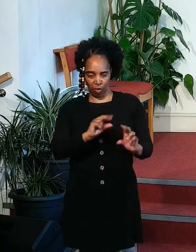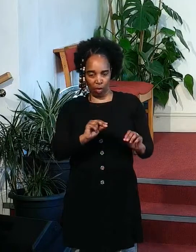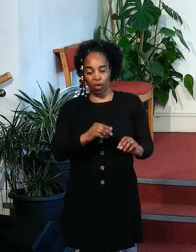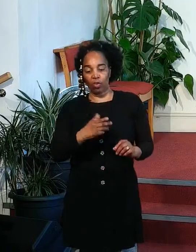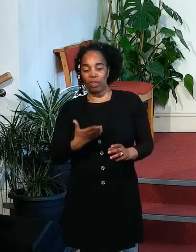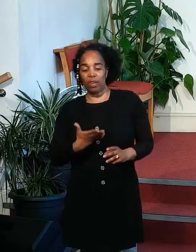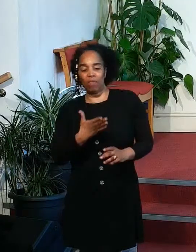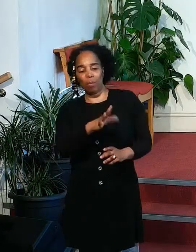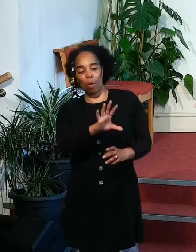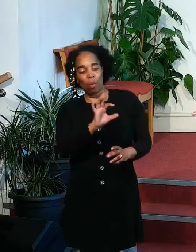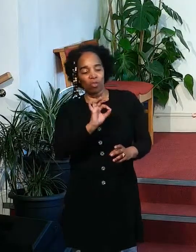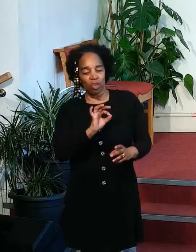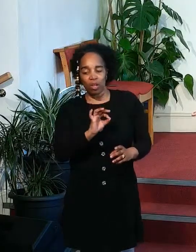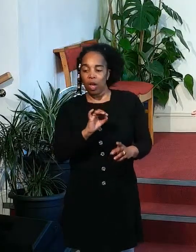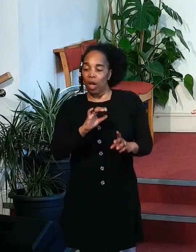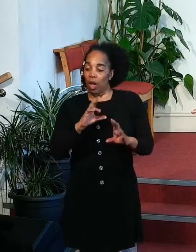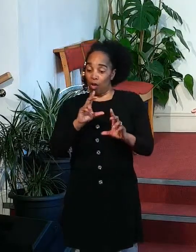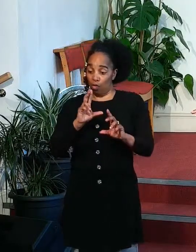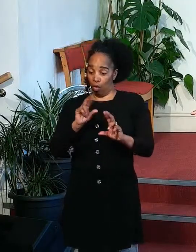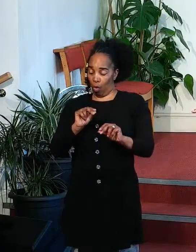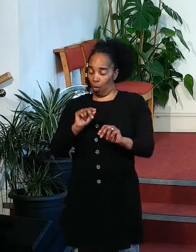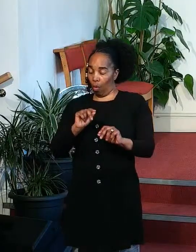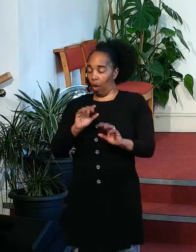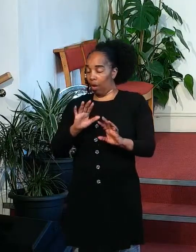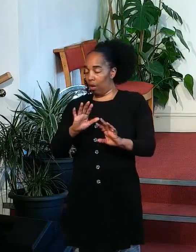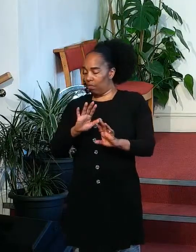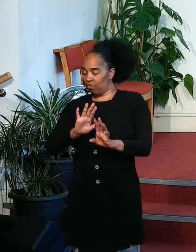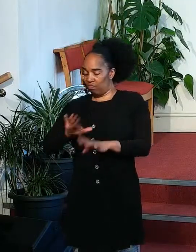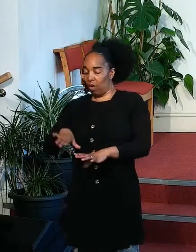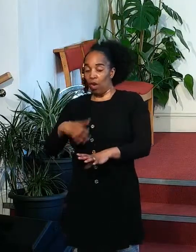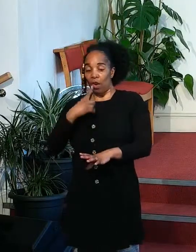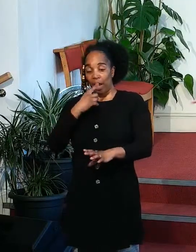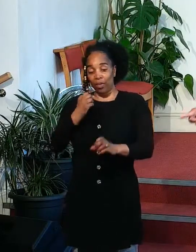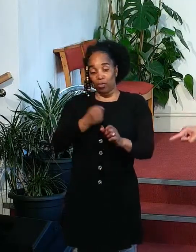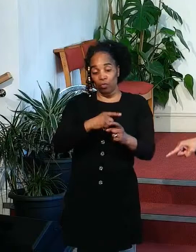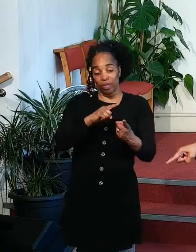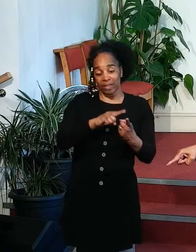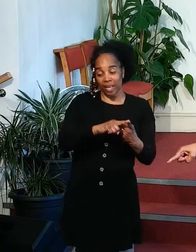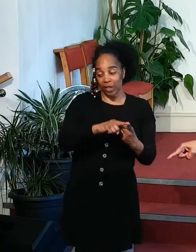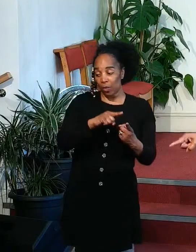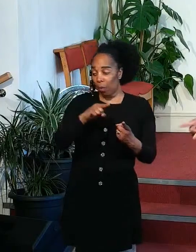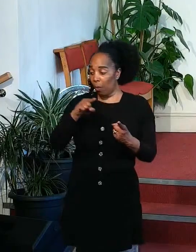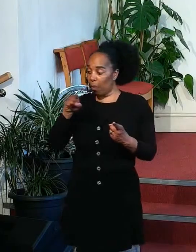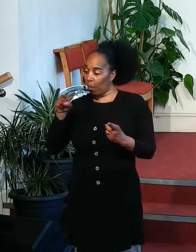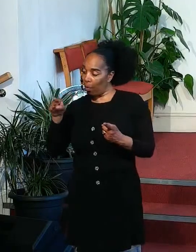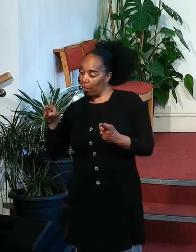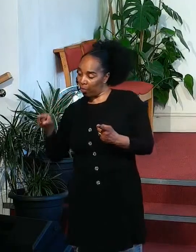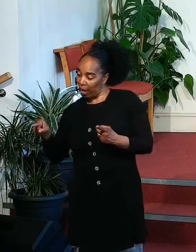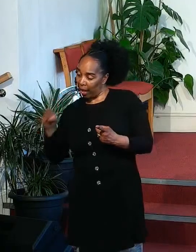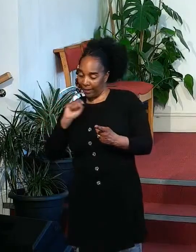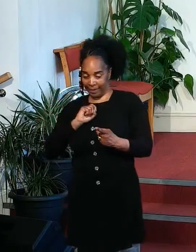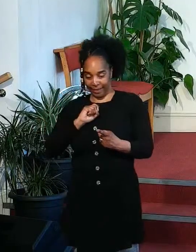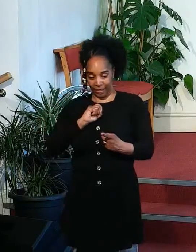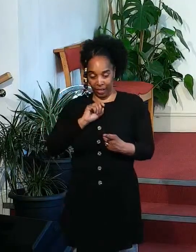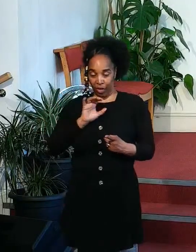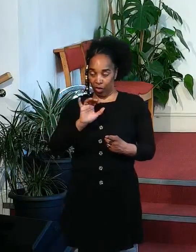them options. You don't say no. You say you can do this or you can do that. You don't say no.